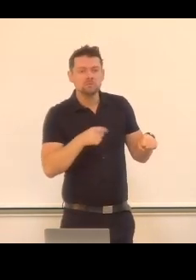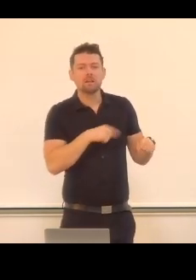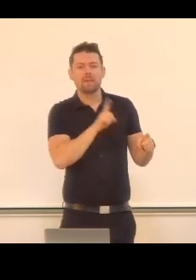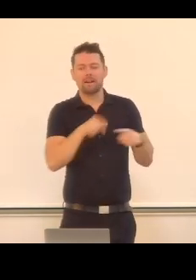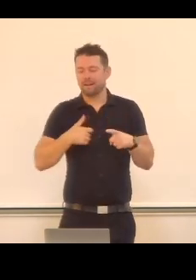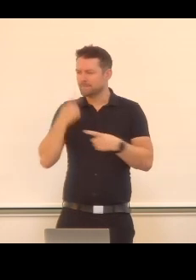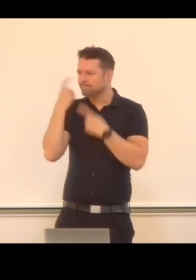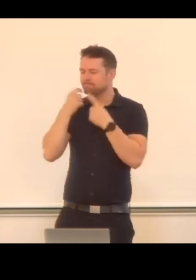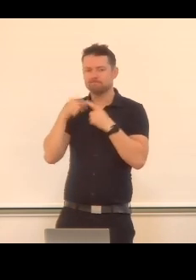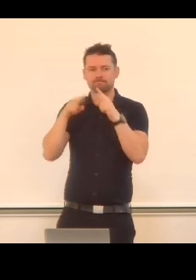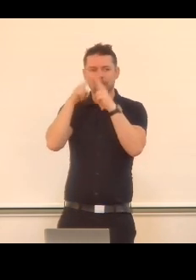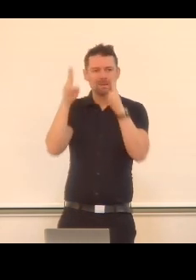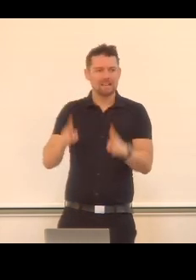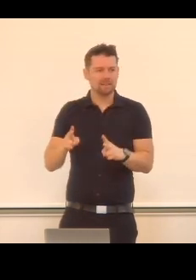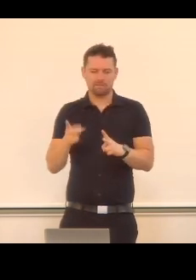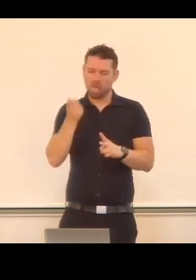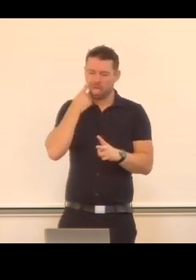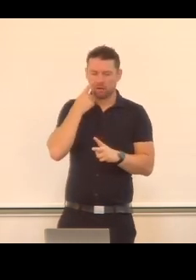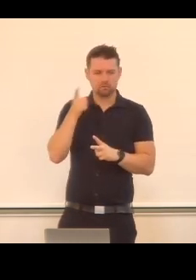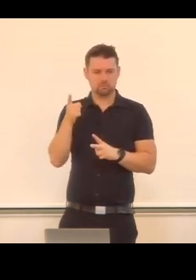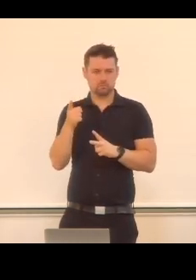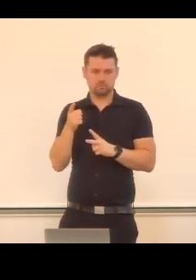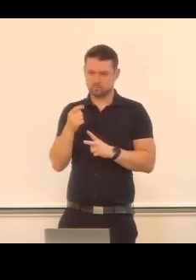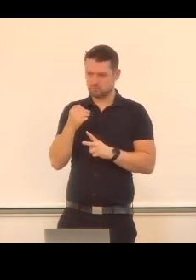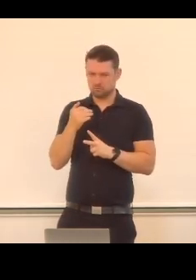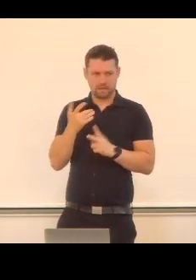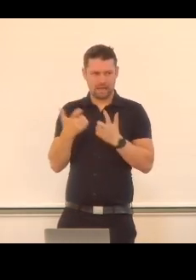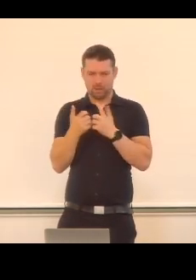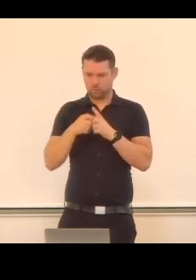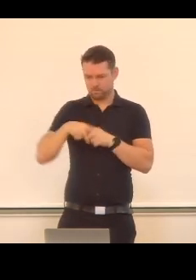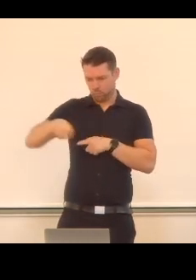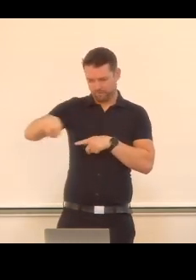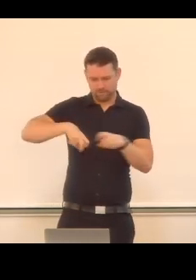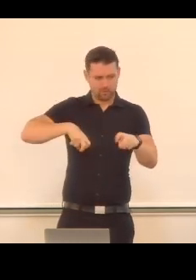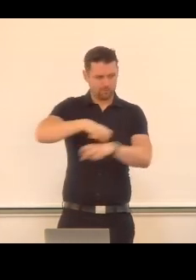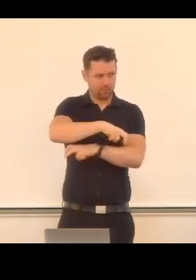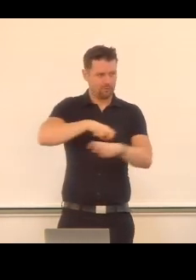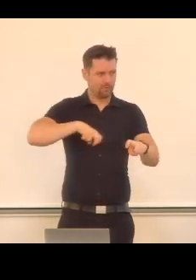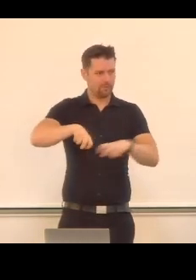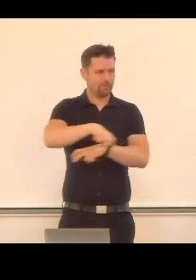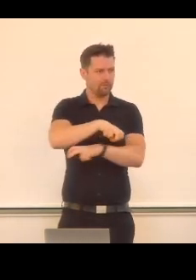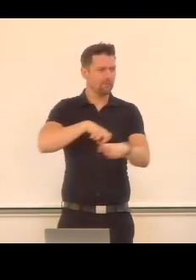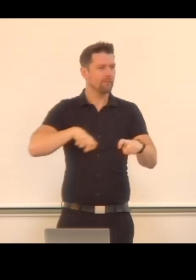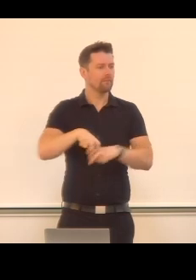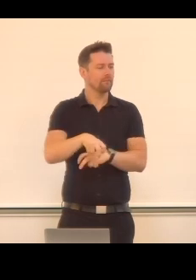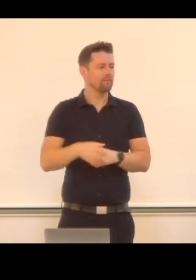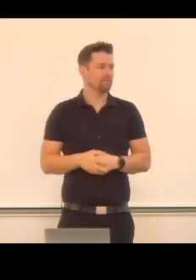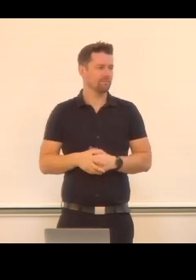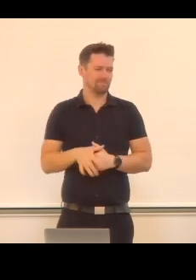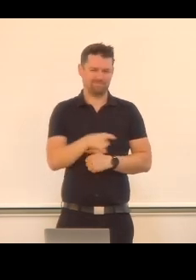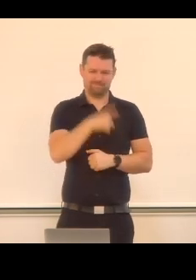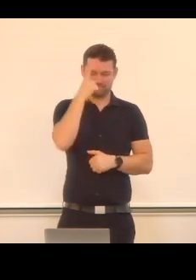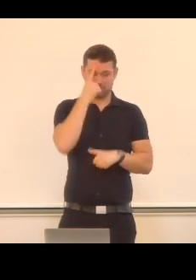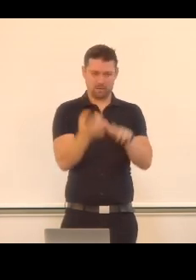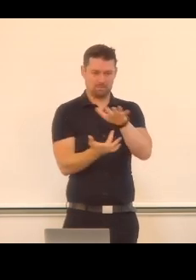design, looking at the flow of traffic between the modules. You can almost imagine how that center hub